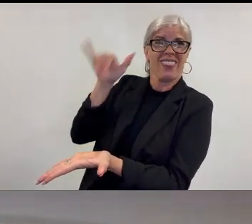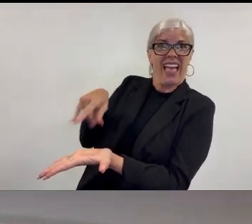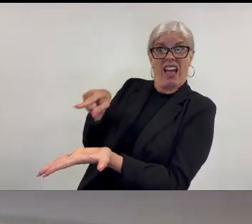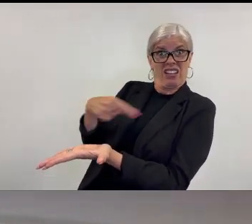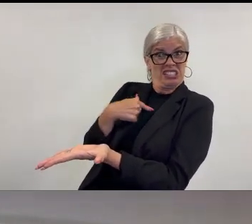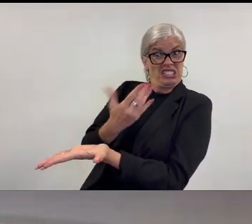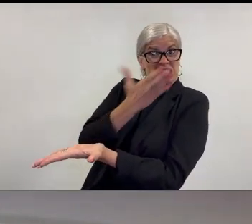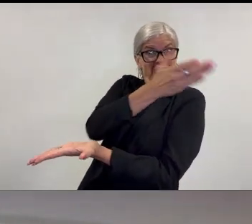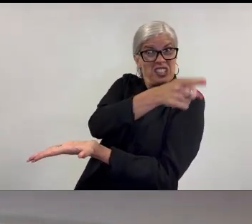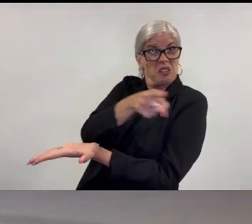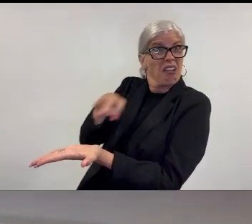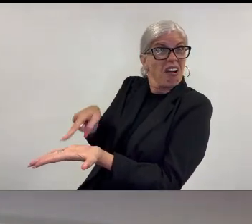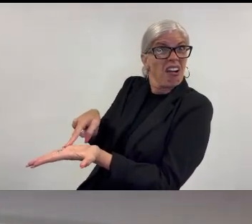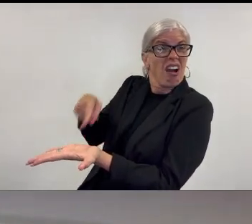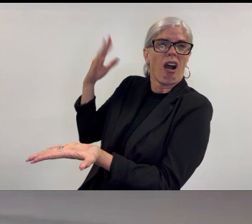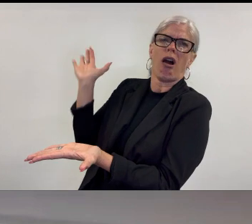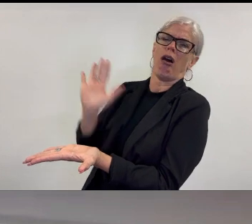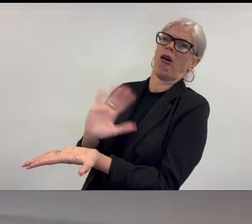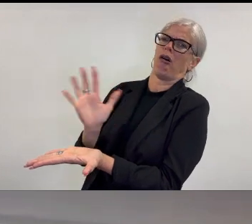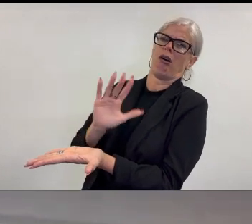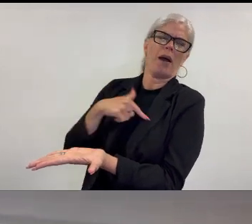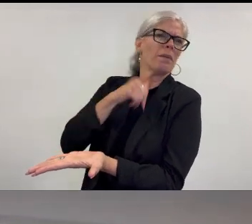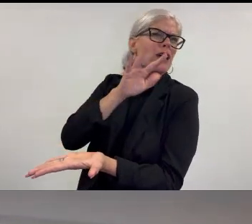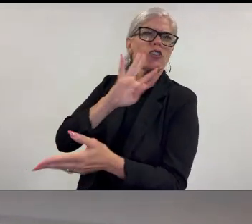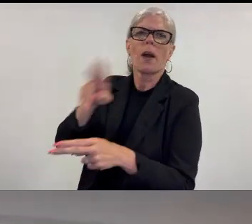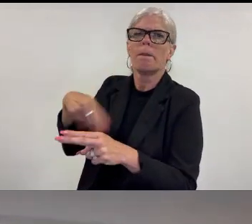$70,000. That's not what I'm talking about. I'm talking about